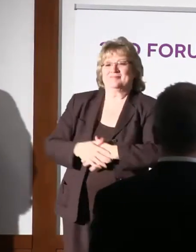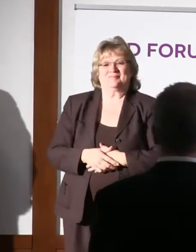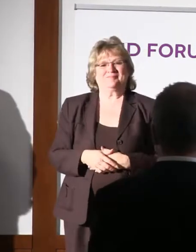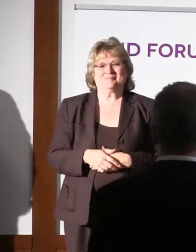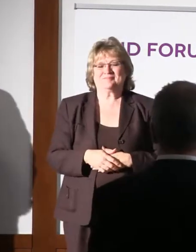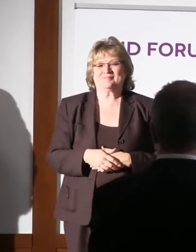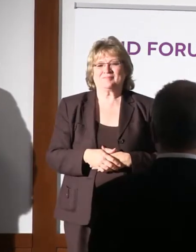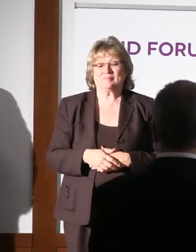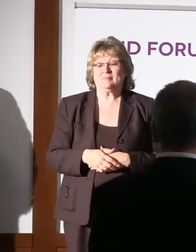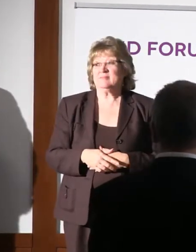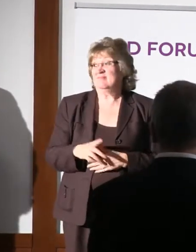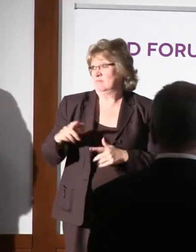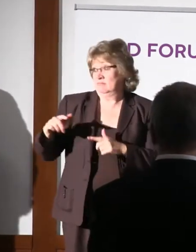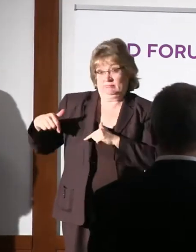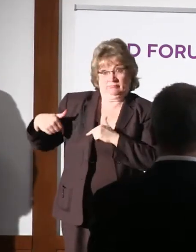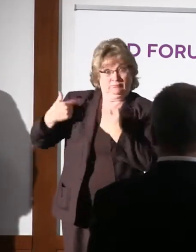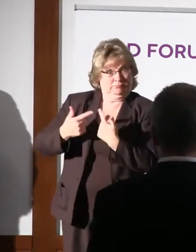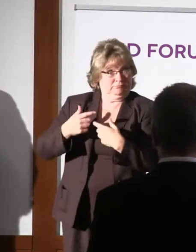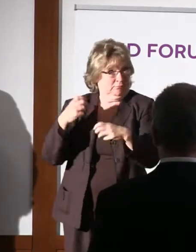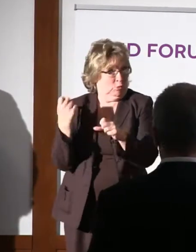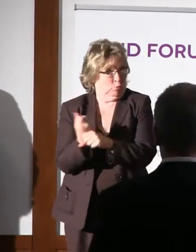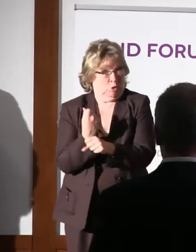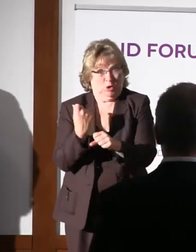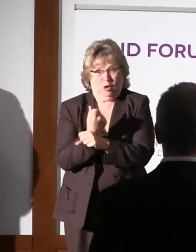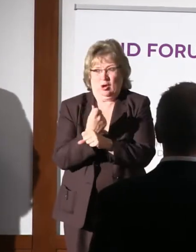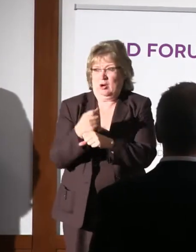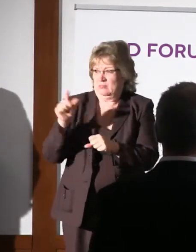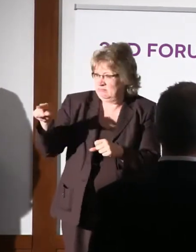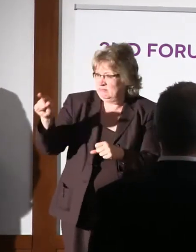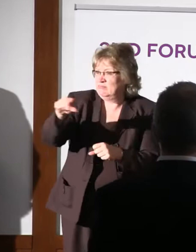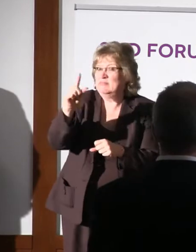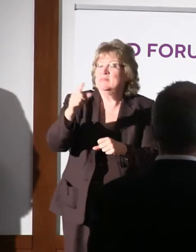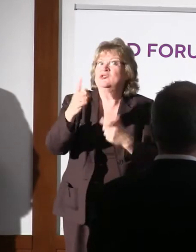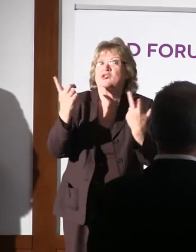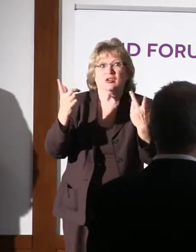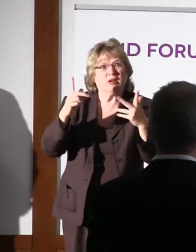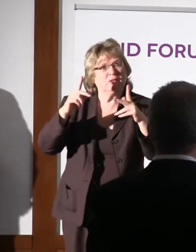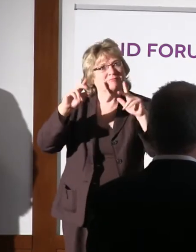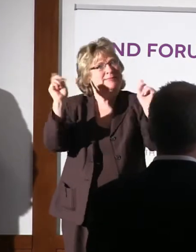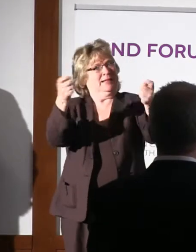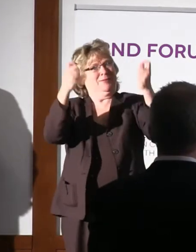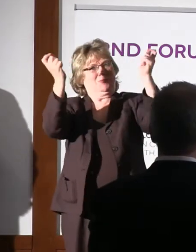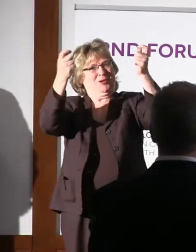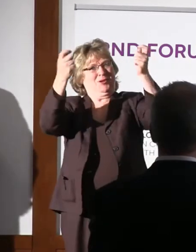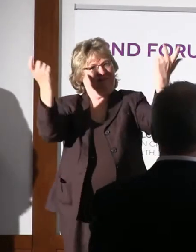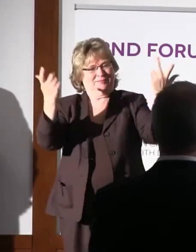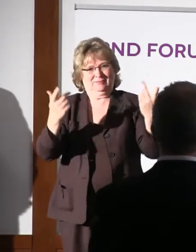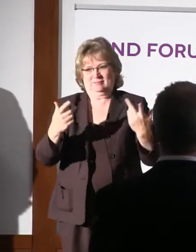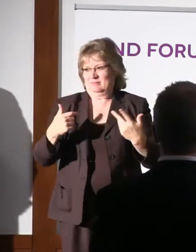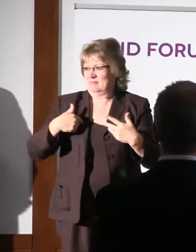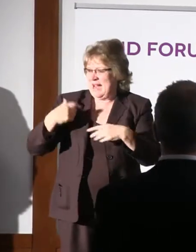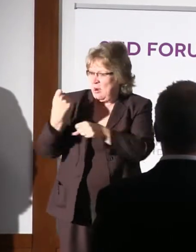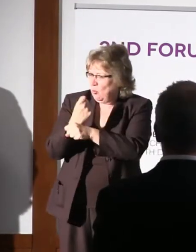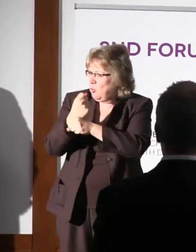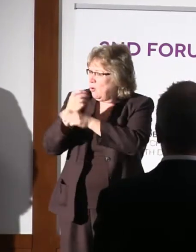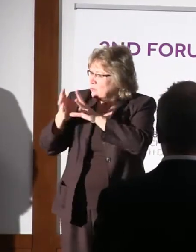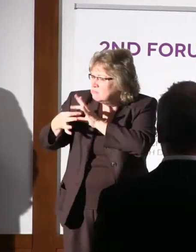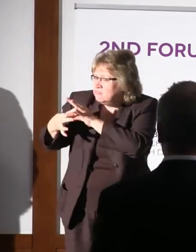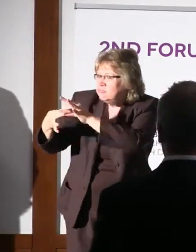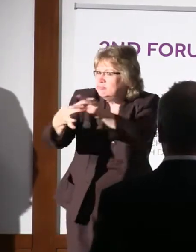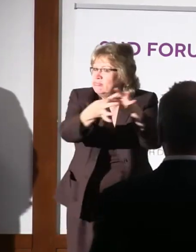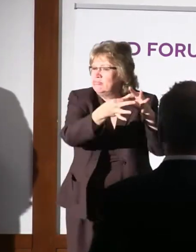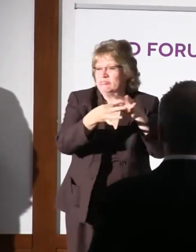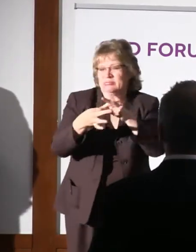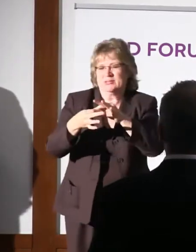we have covered to date in terms of mainstreaming disability into development and reflect together on